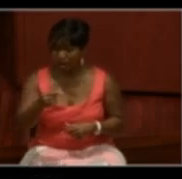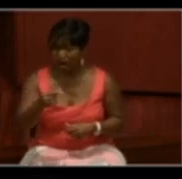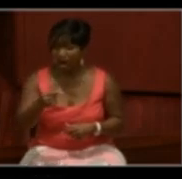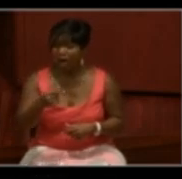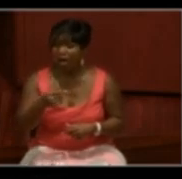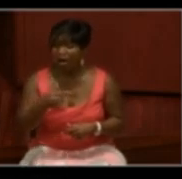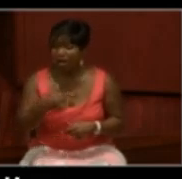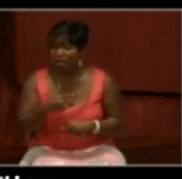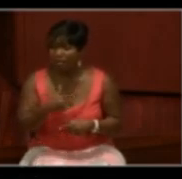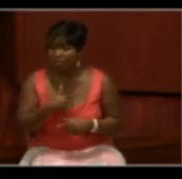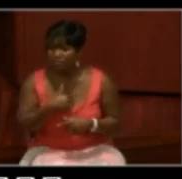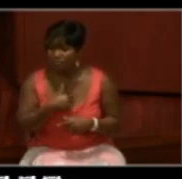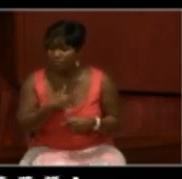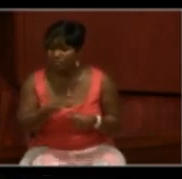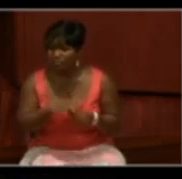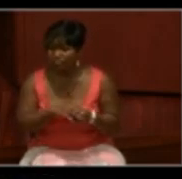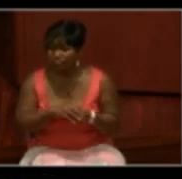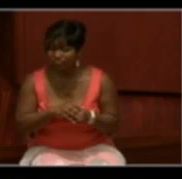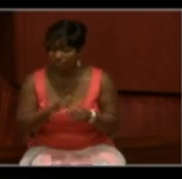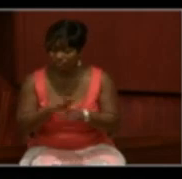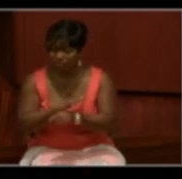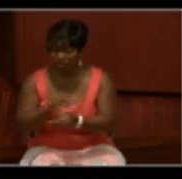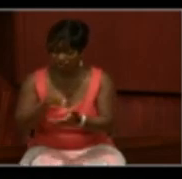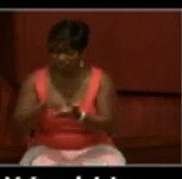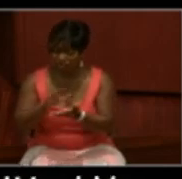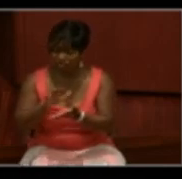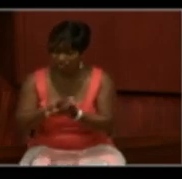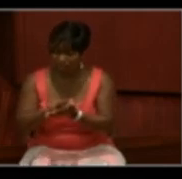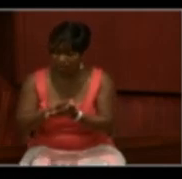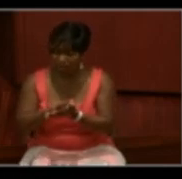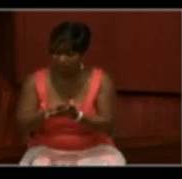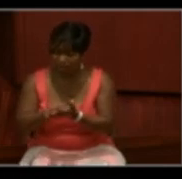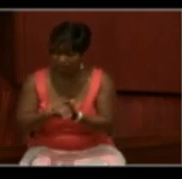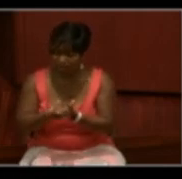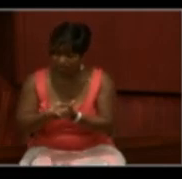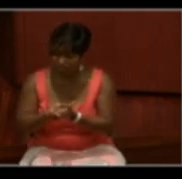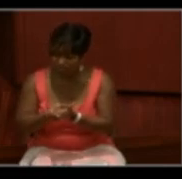Coast Guard is still retiring records to our center here.